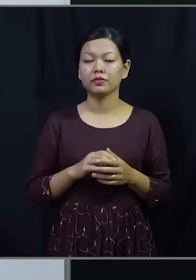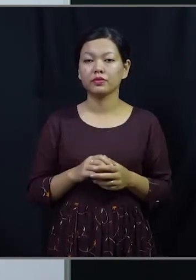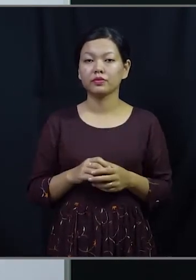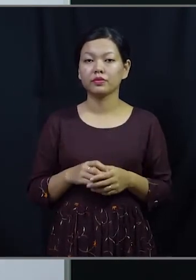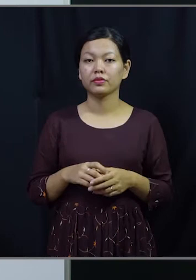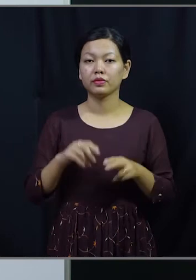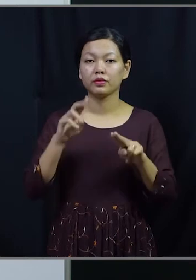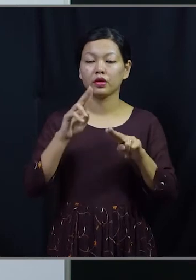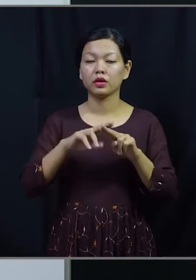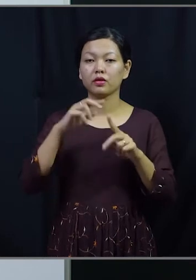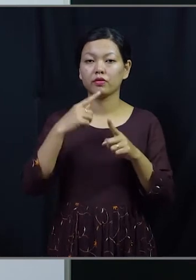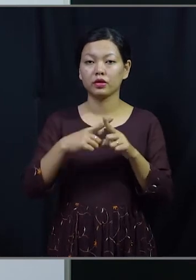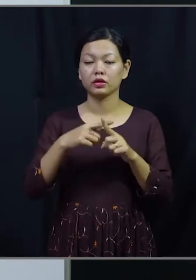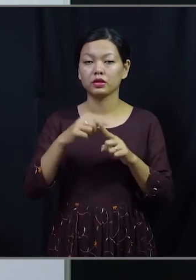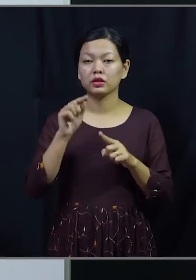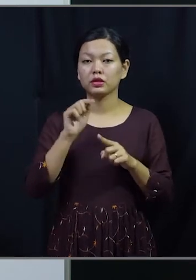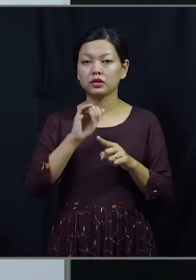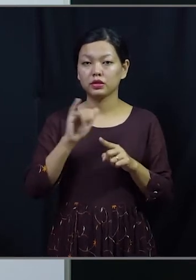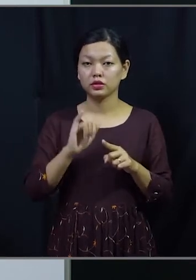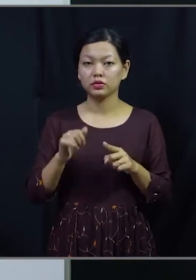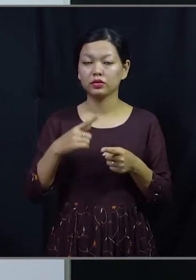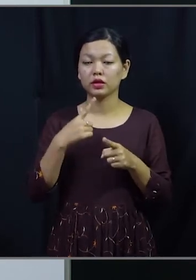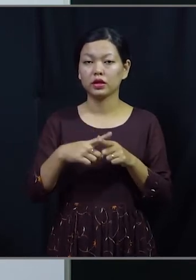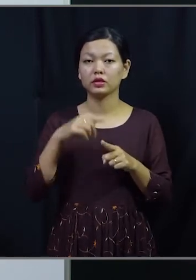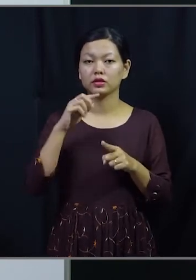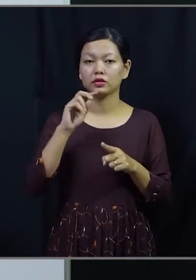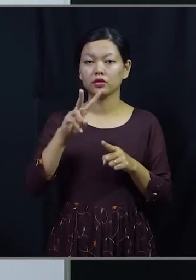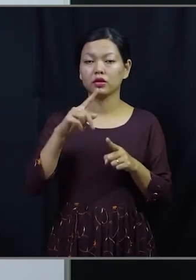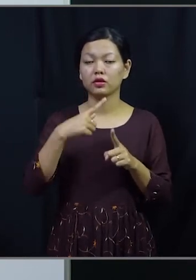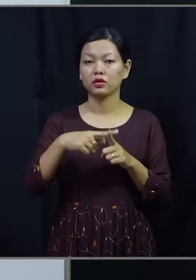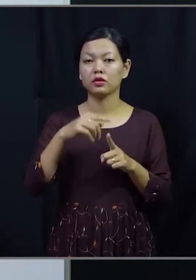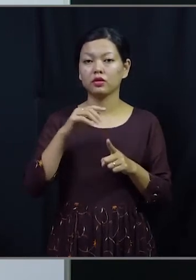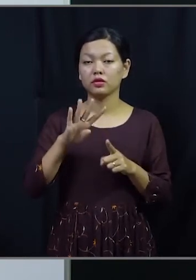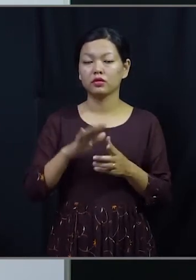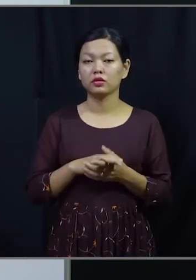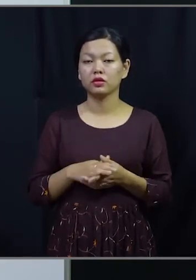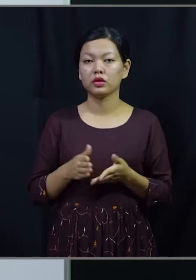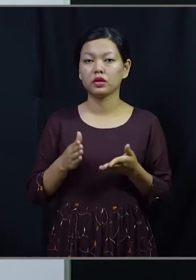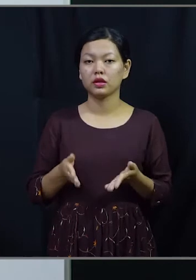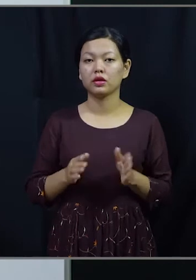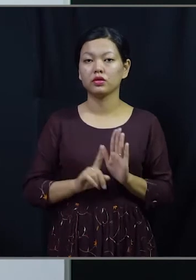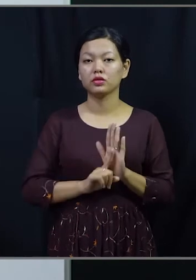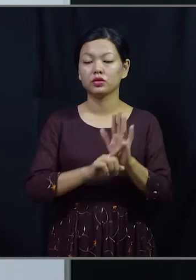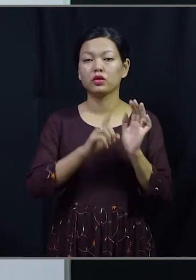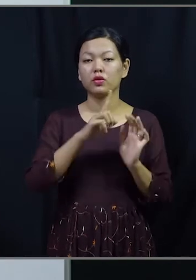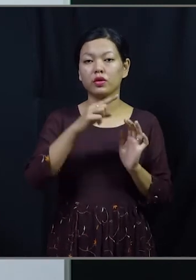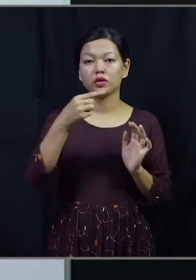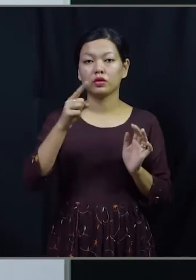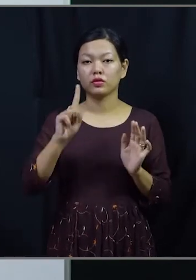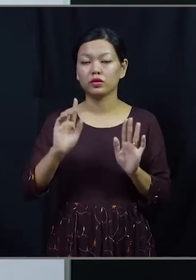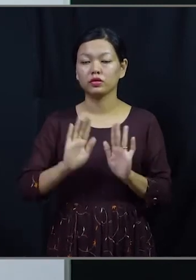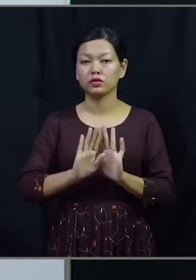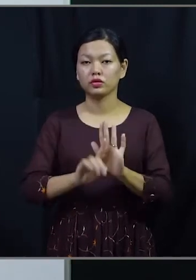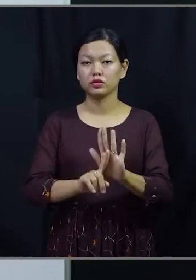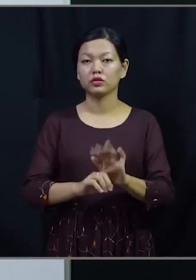fx is equal to x squared plus 4. Okay, first let us show that it is 1 to 1. For that we have to consider two